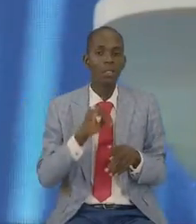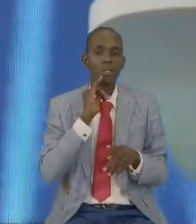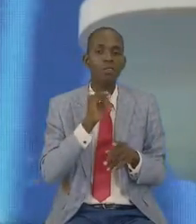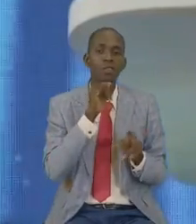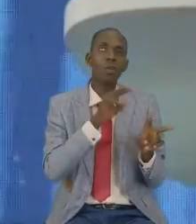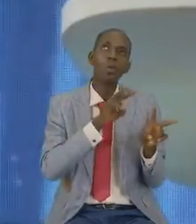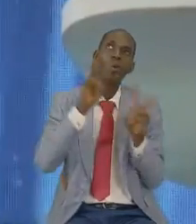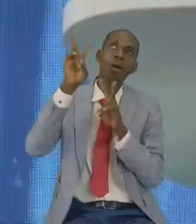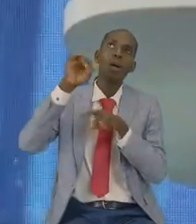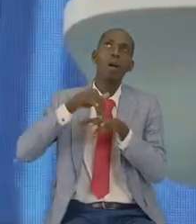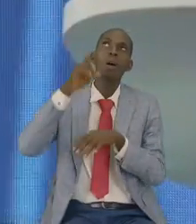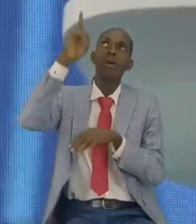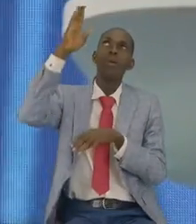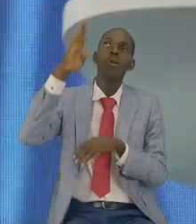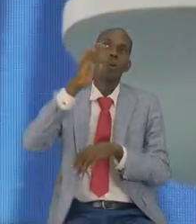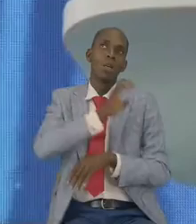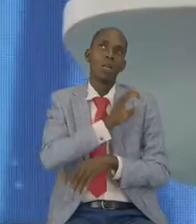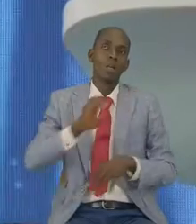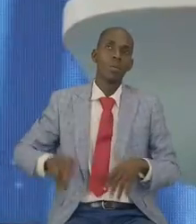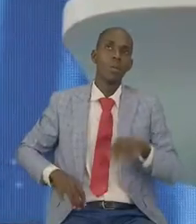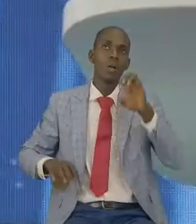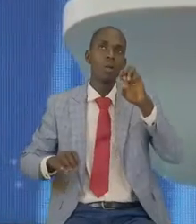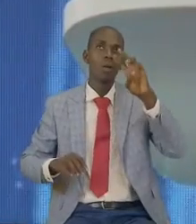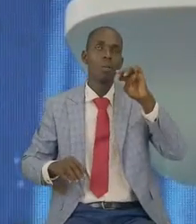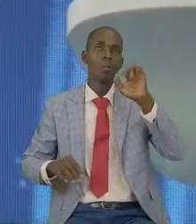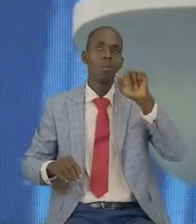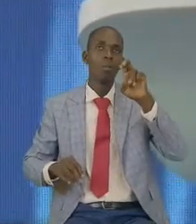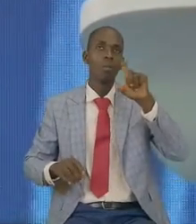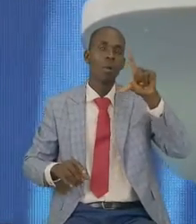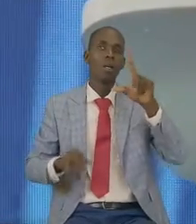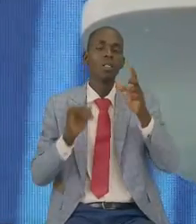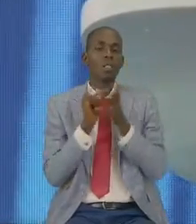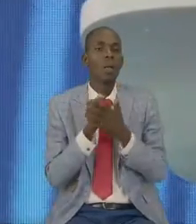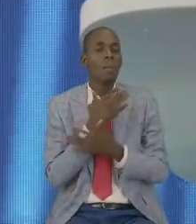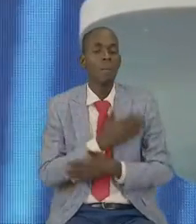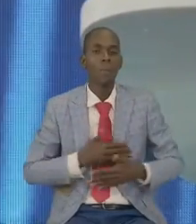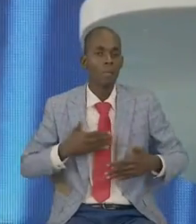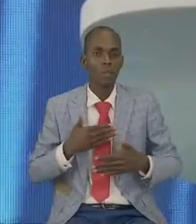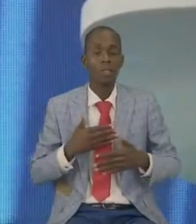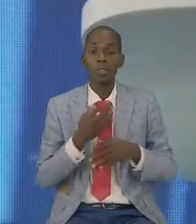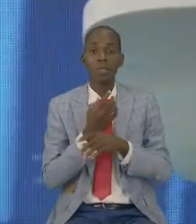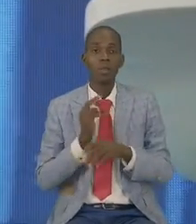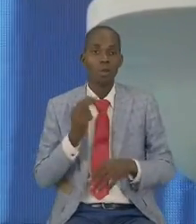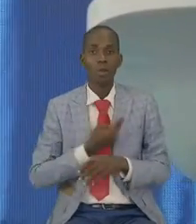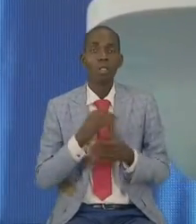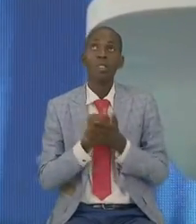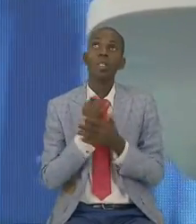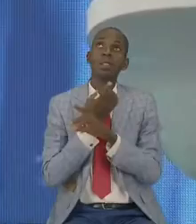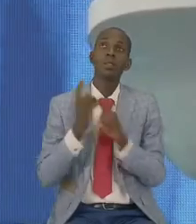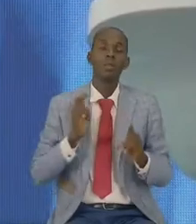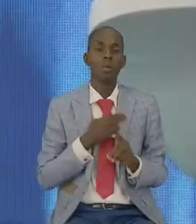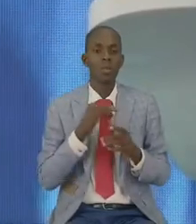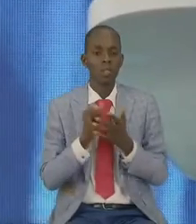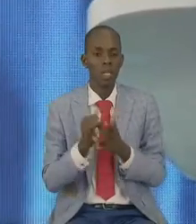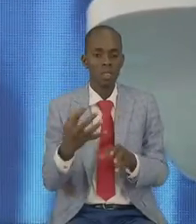God, Emmanuel, that pleases us, that delivers us, that gets us out of